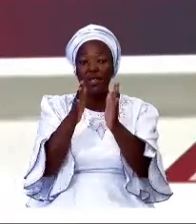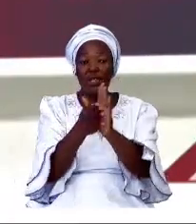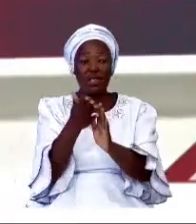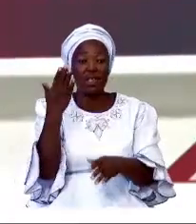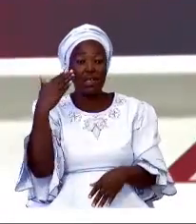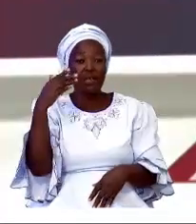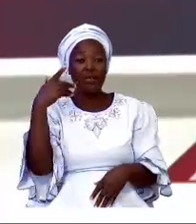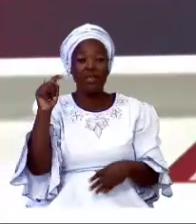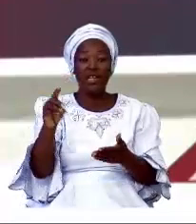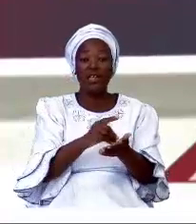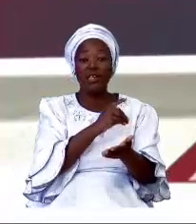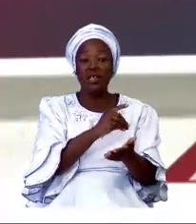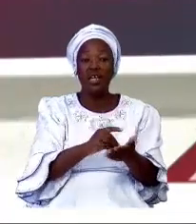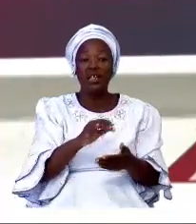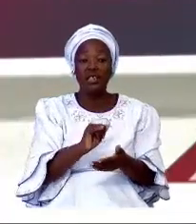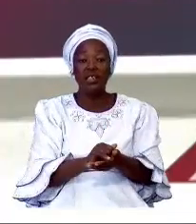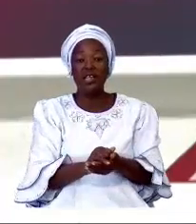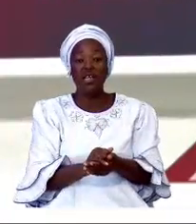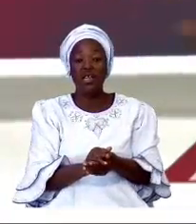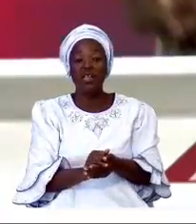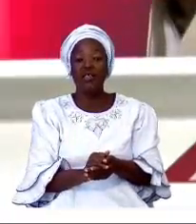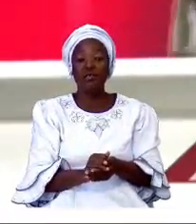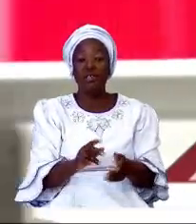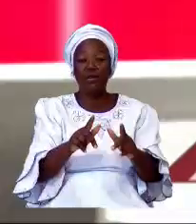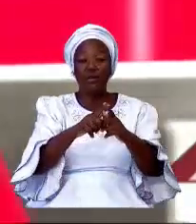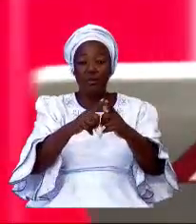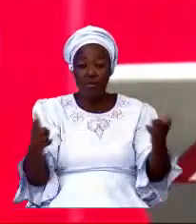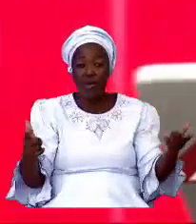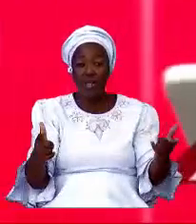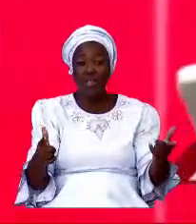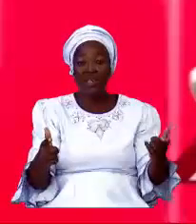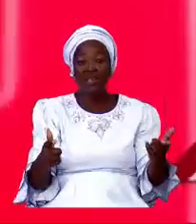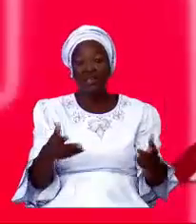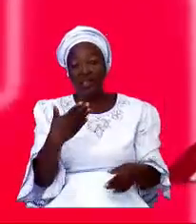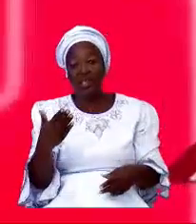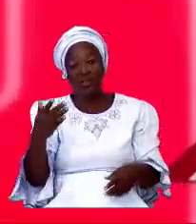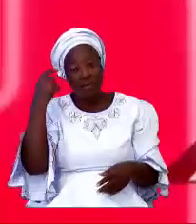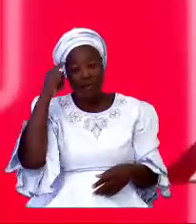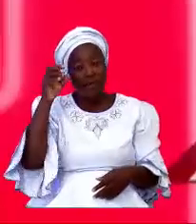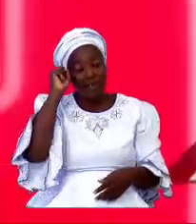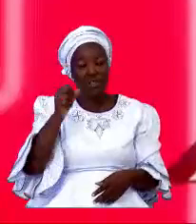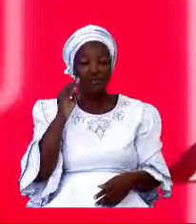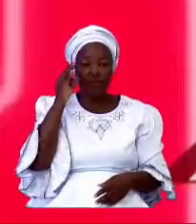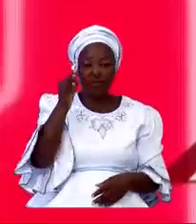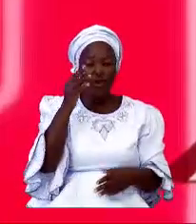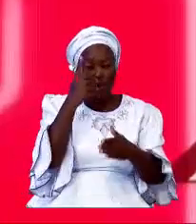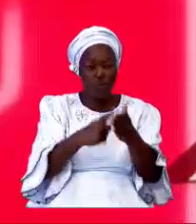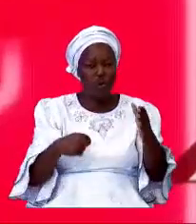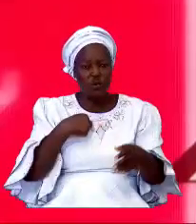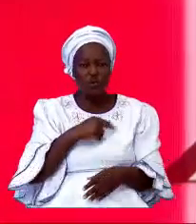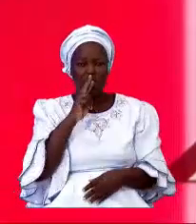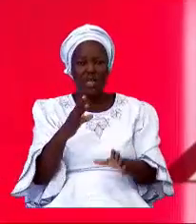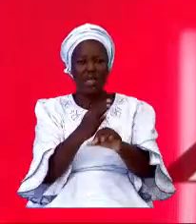And that renewal became the defining element of